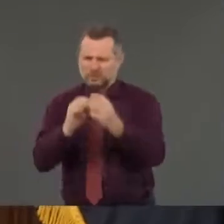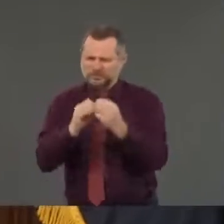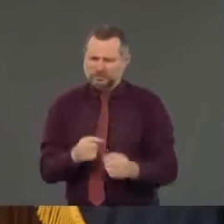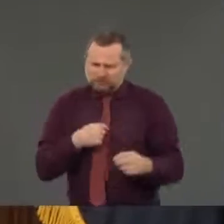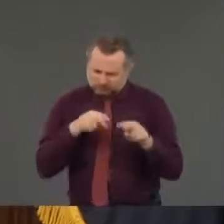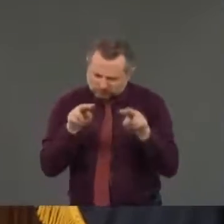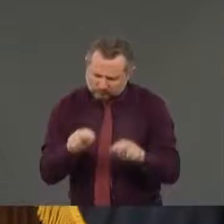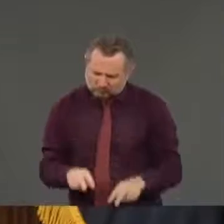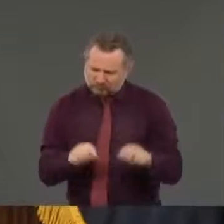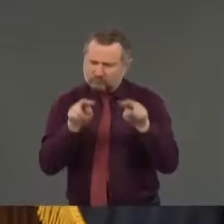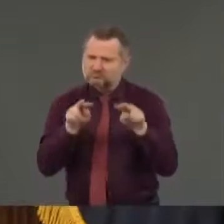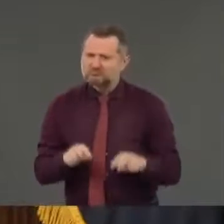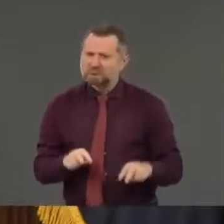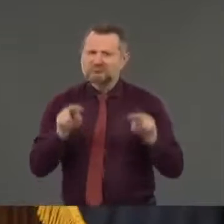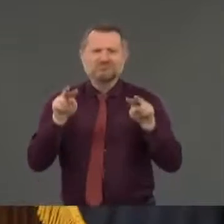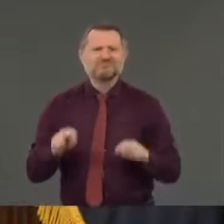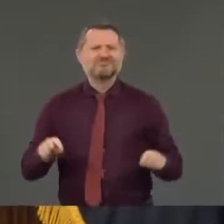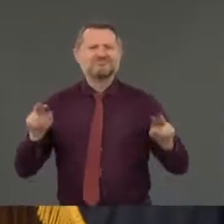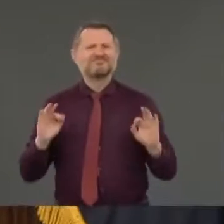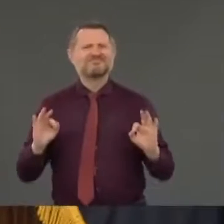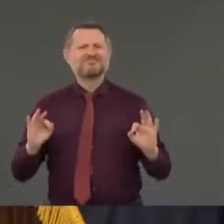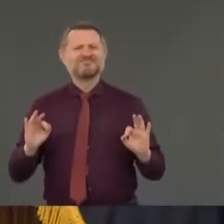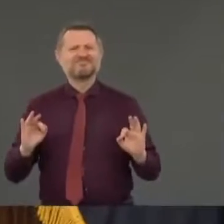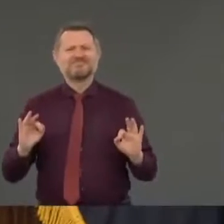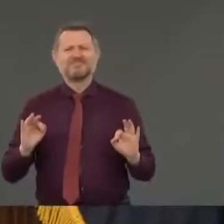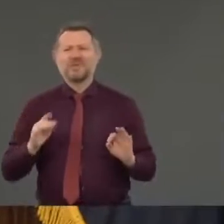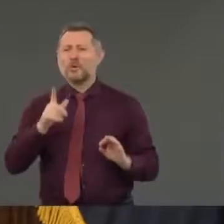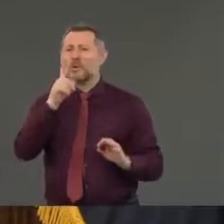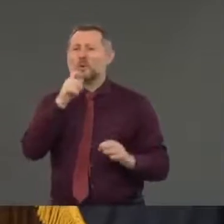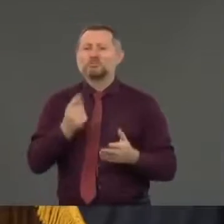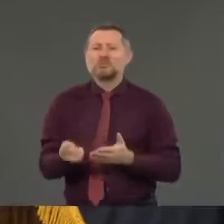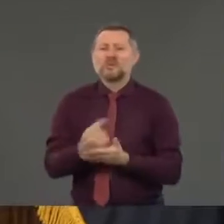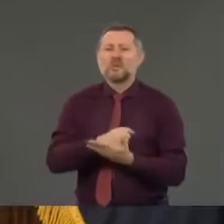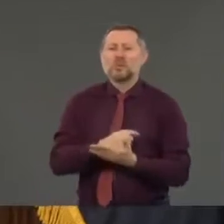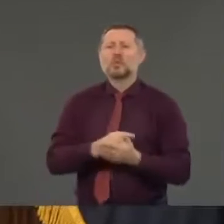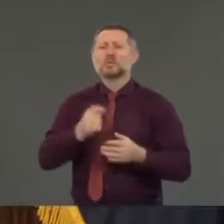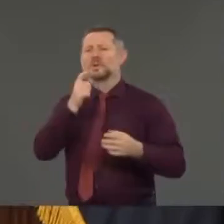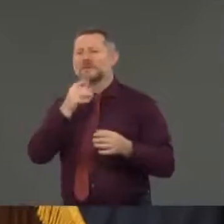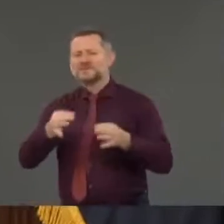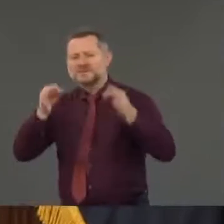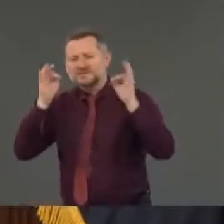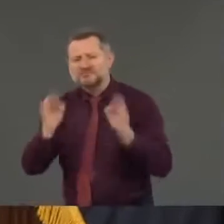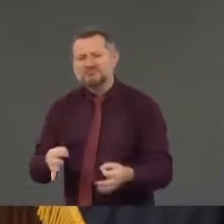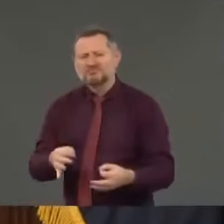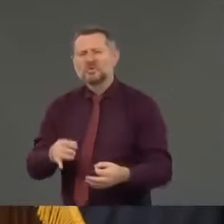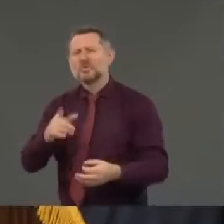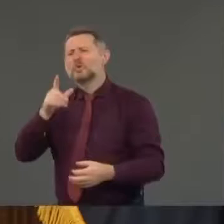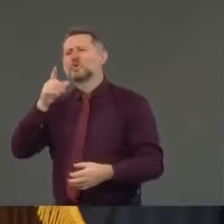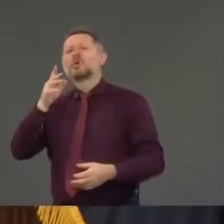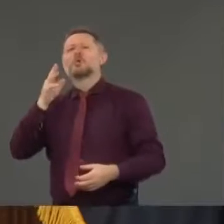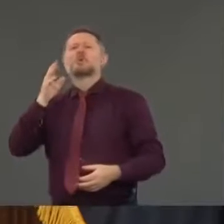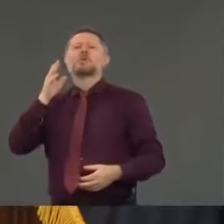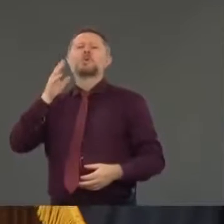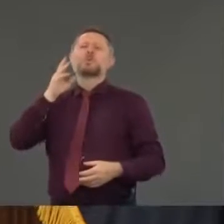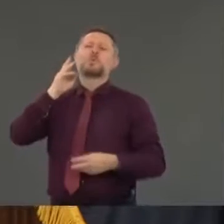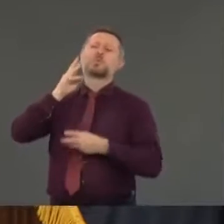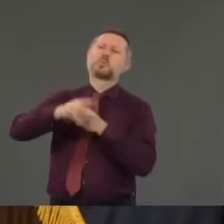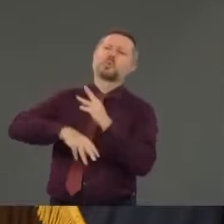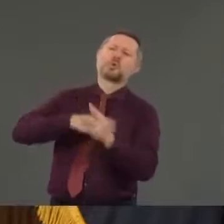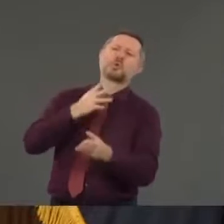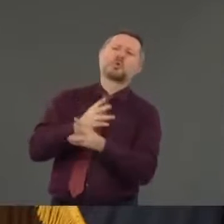as reviewed and determined by the leading international public